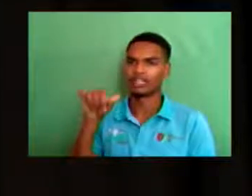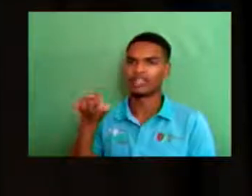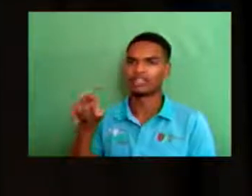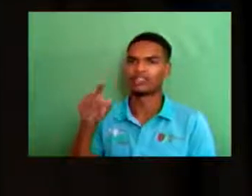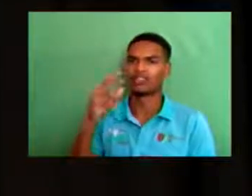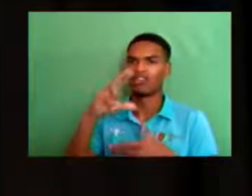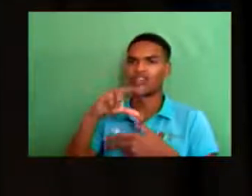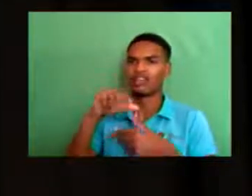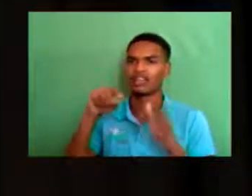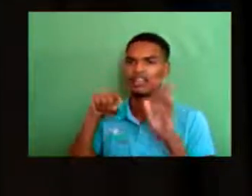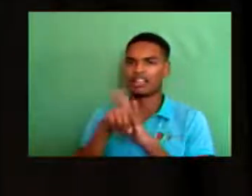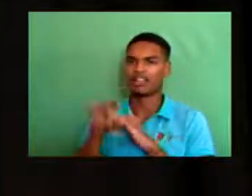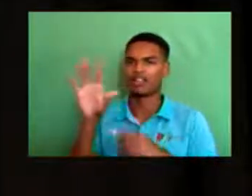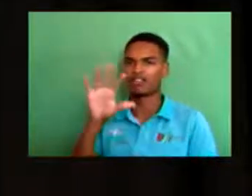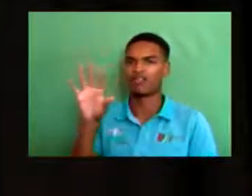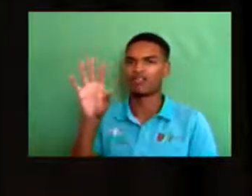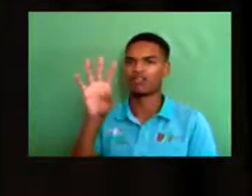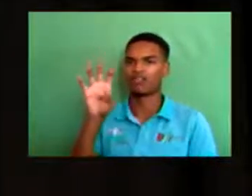people.